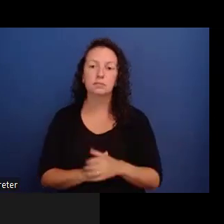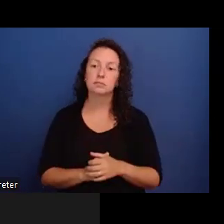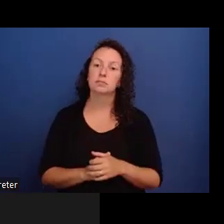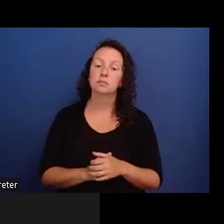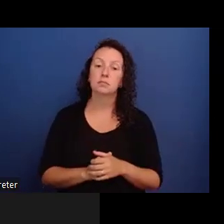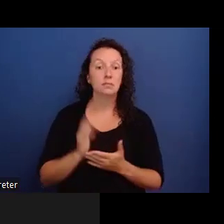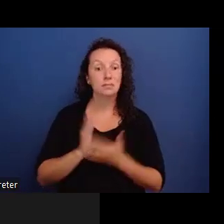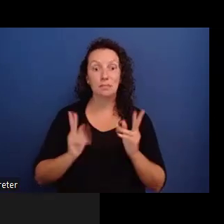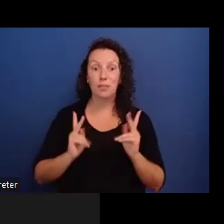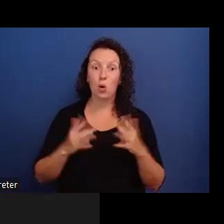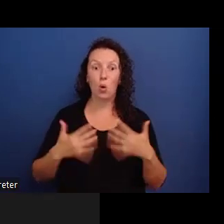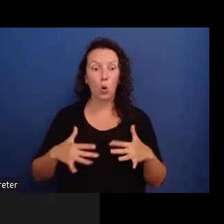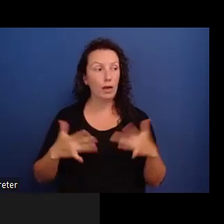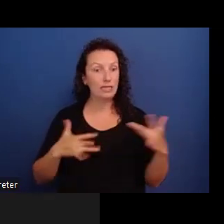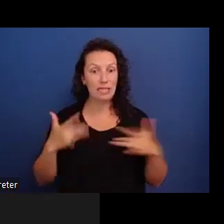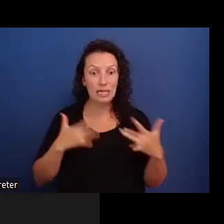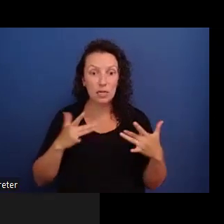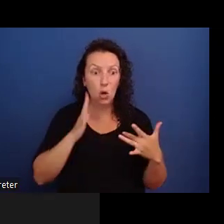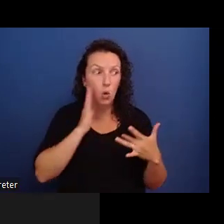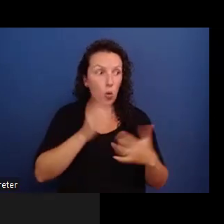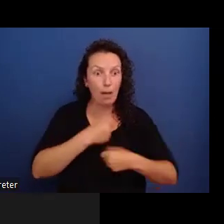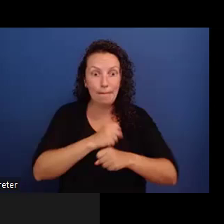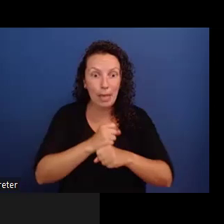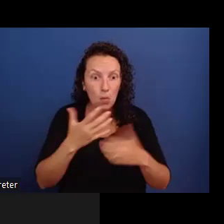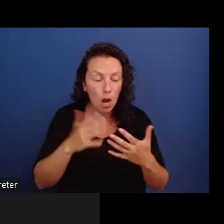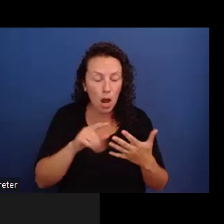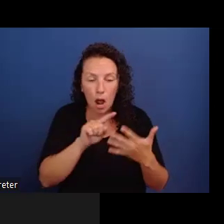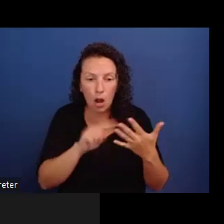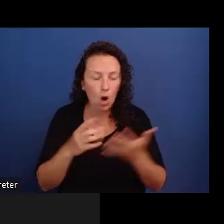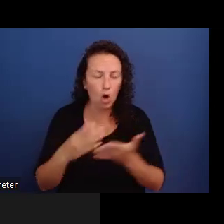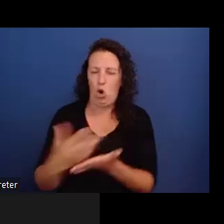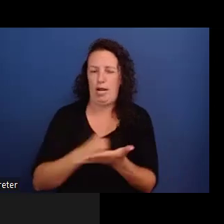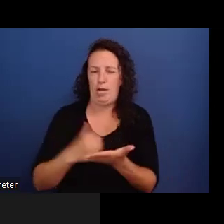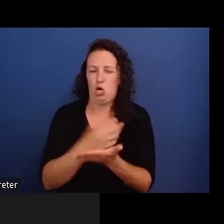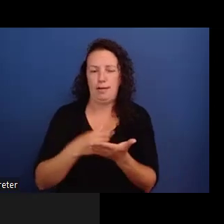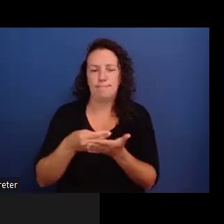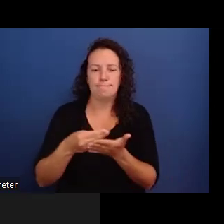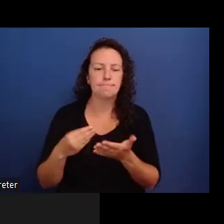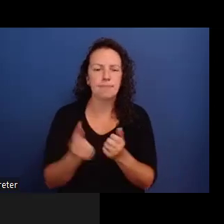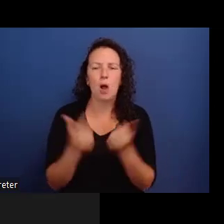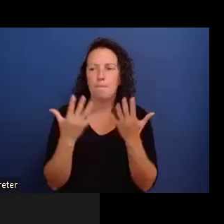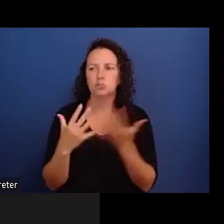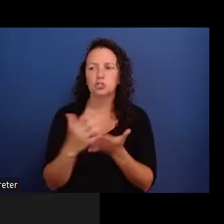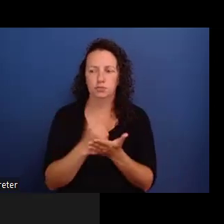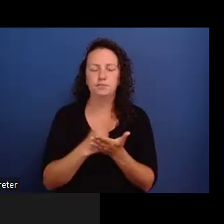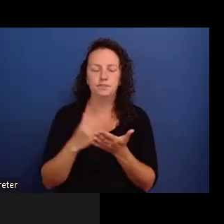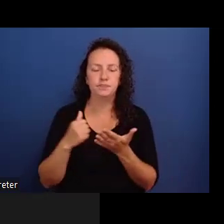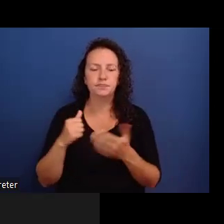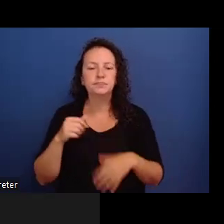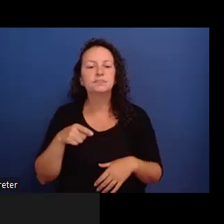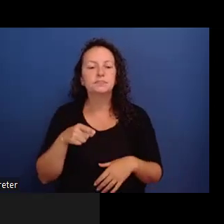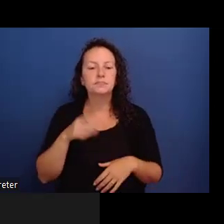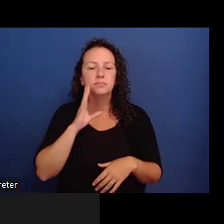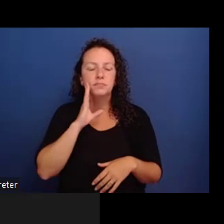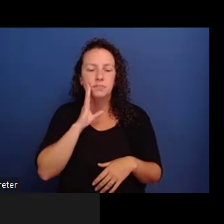oh, what am I going to be making? And you can put Washington State in there. You can even put your zip code of where you guys are, and